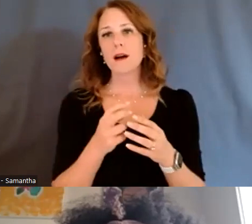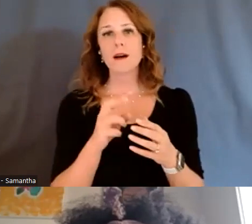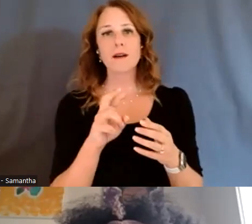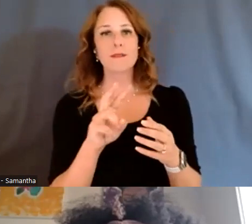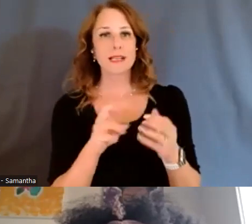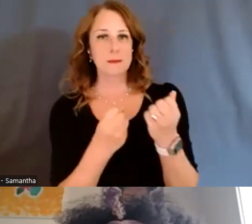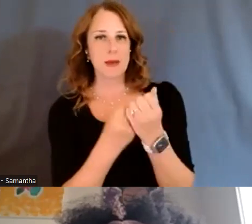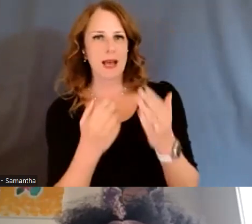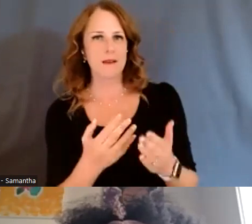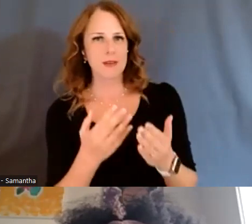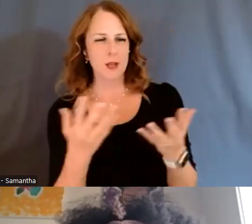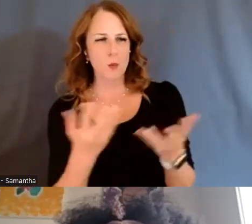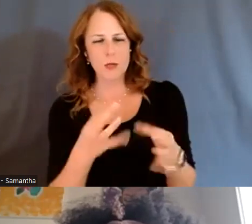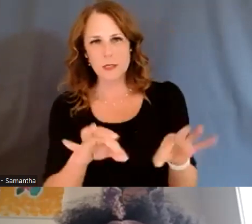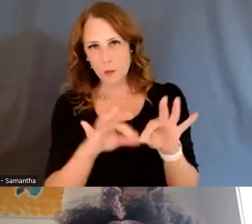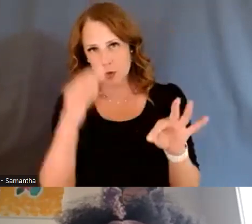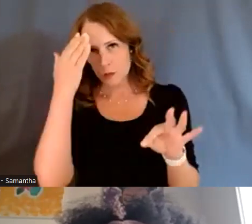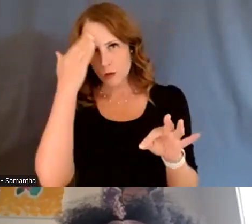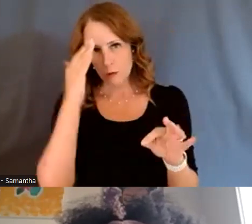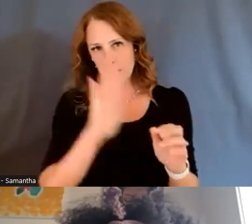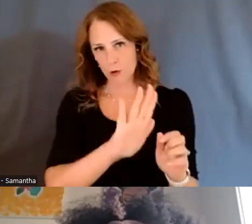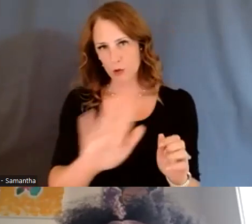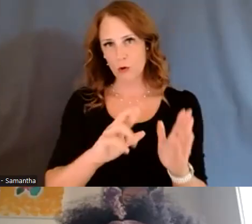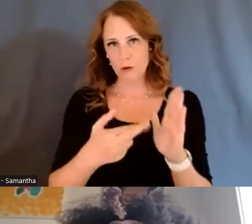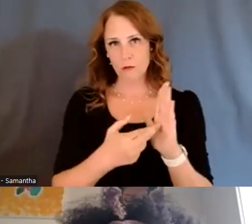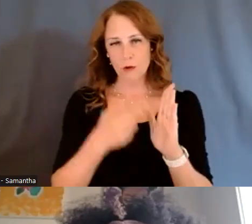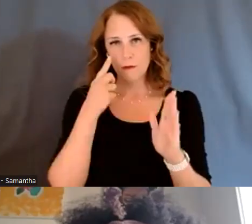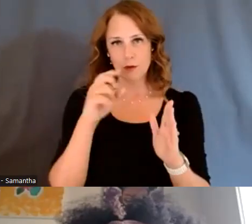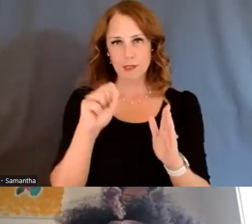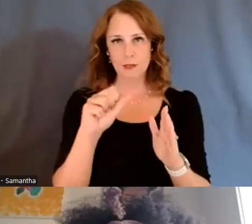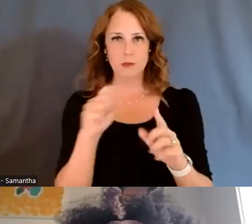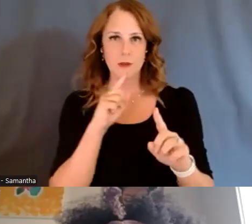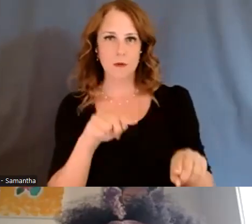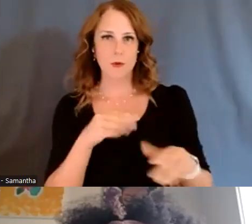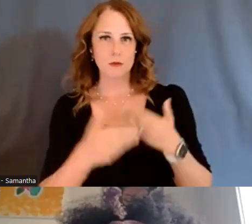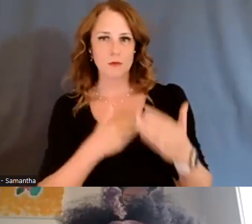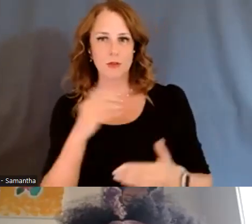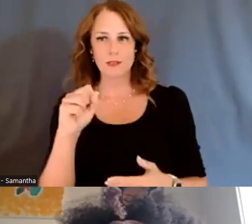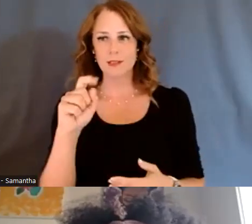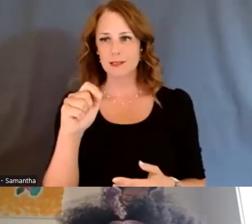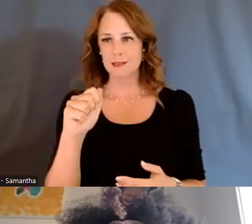advocate to know about your role in the sexual assault response process? So Stacy, we will start with you.